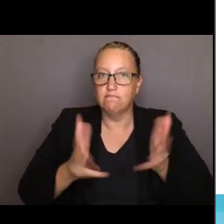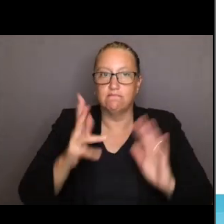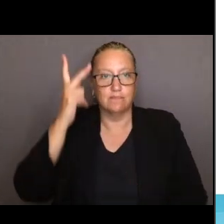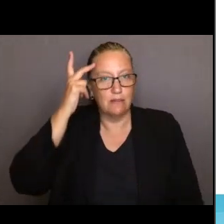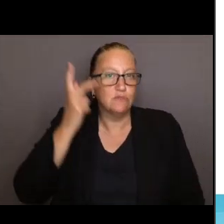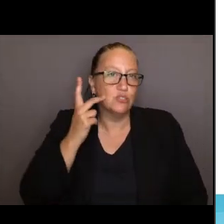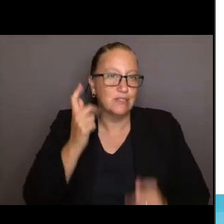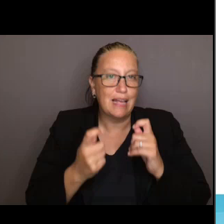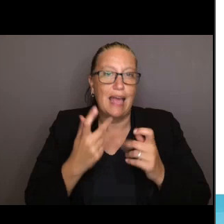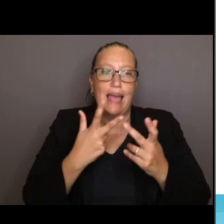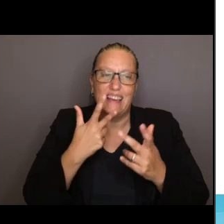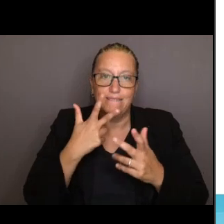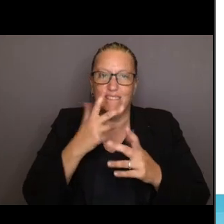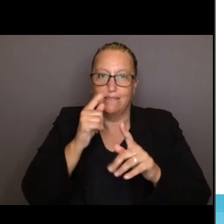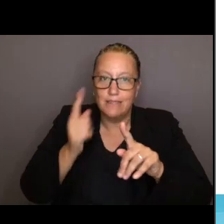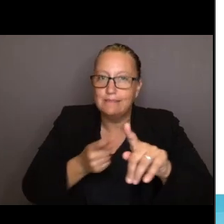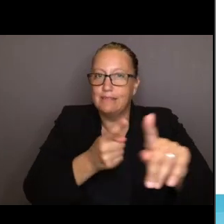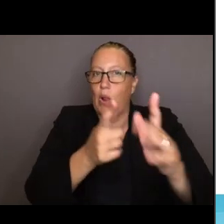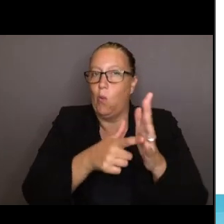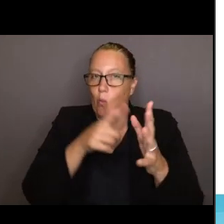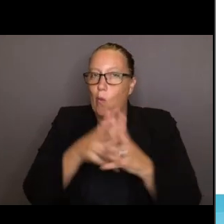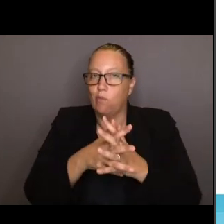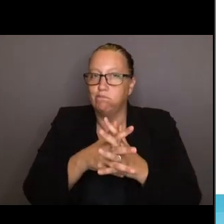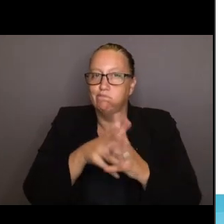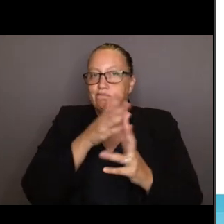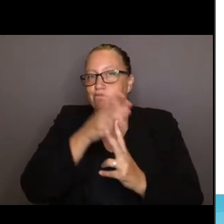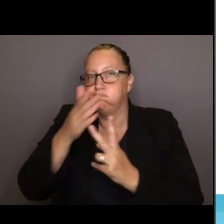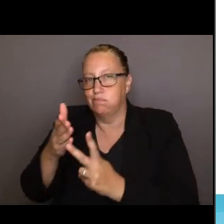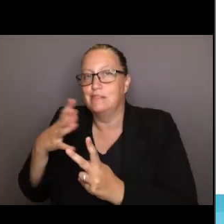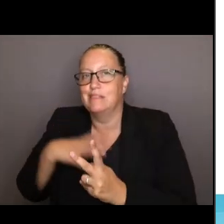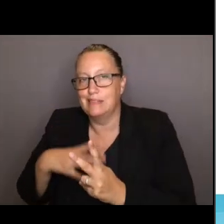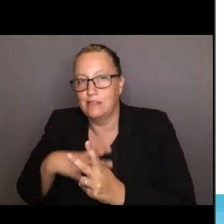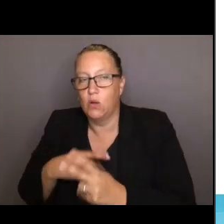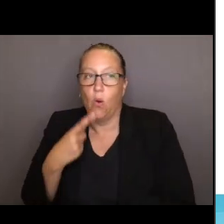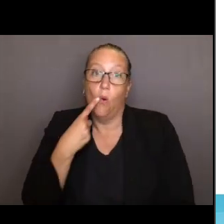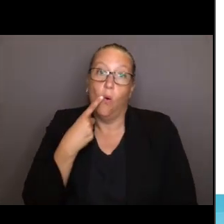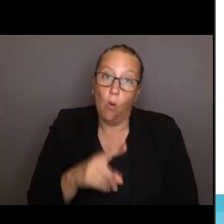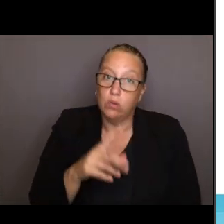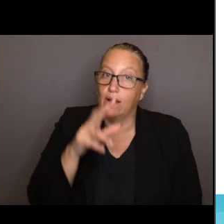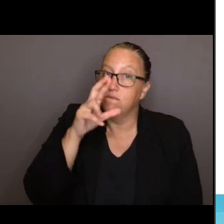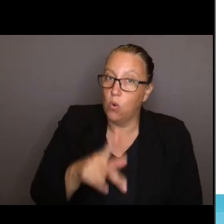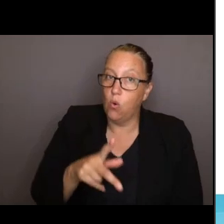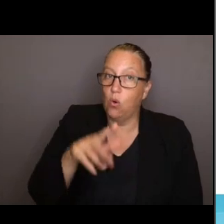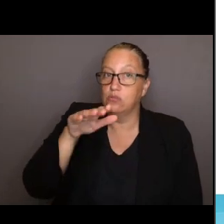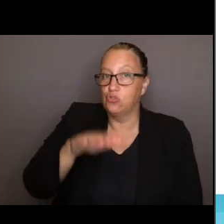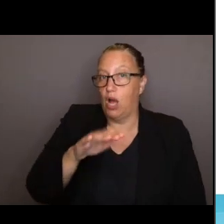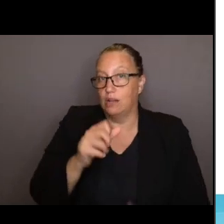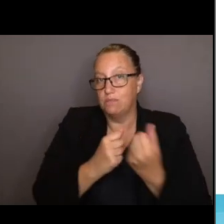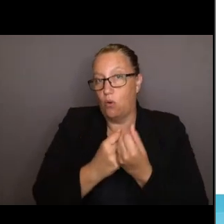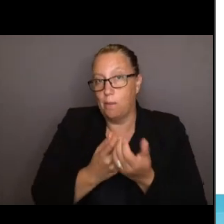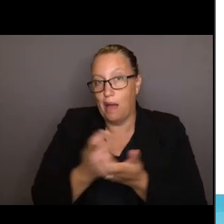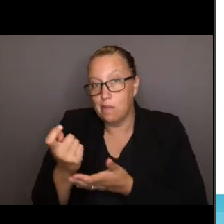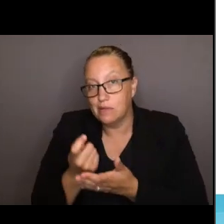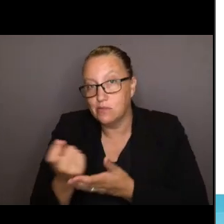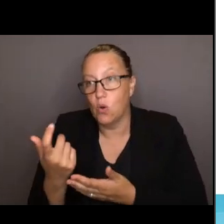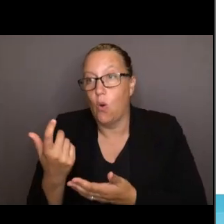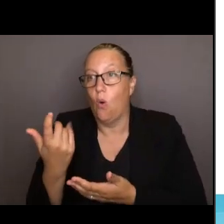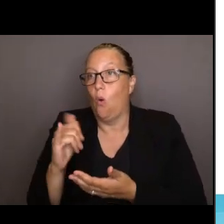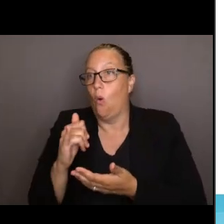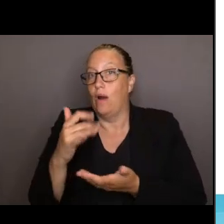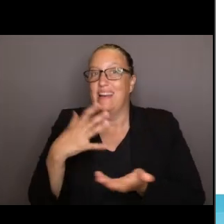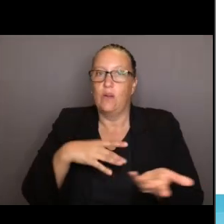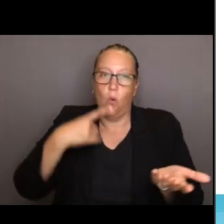up with a substantive law proceeding. So we need an order for child support for child support to be paid. We